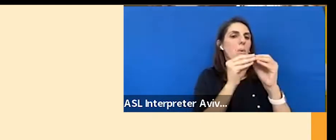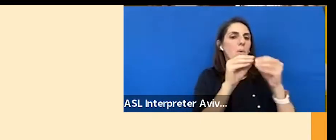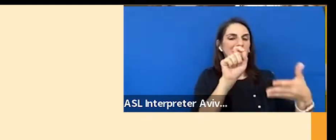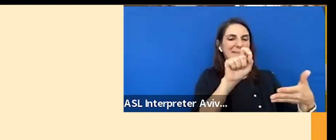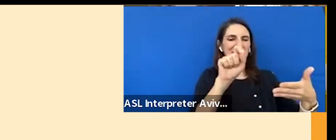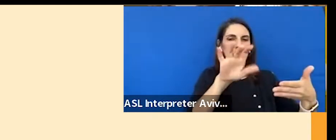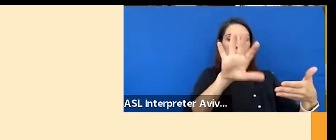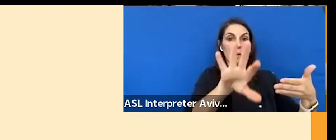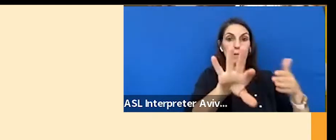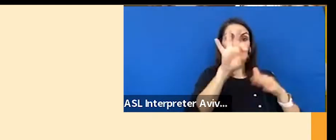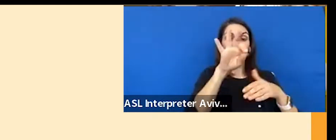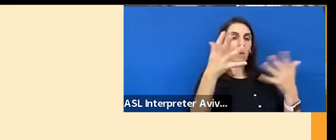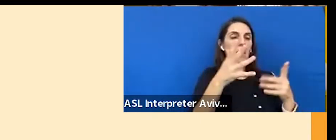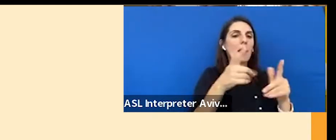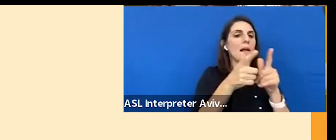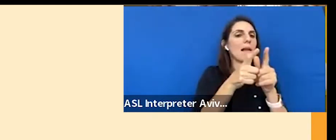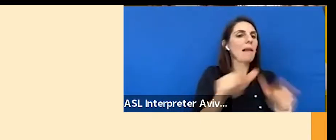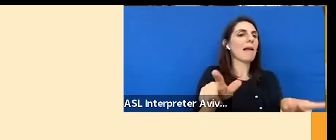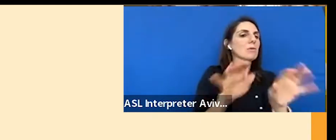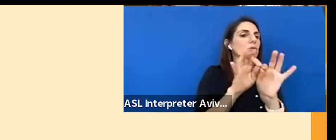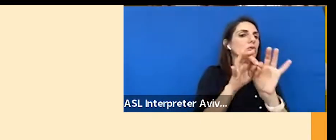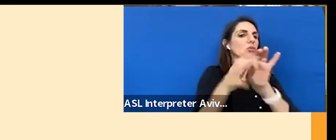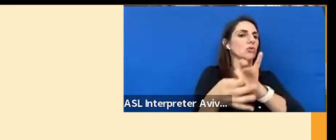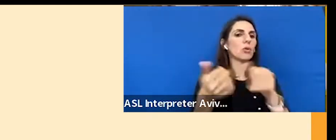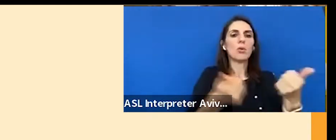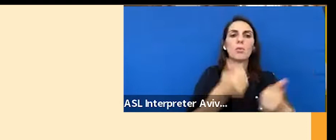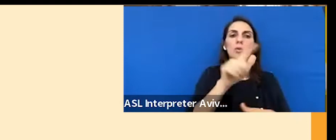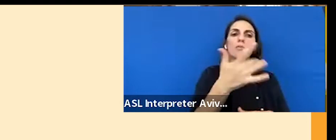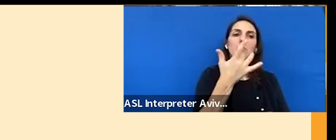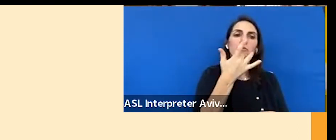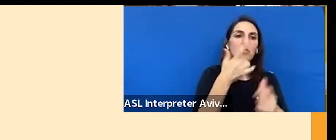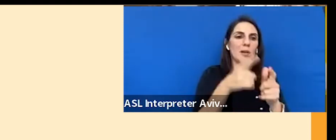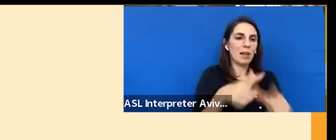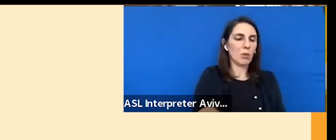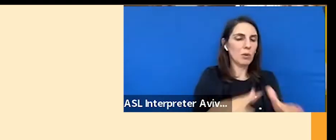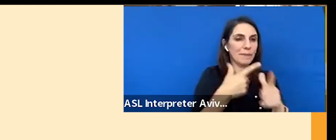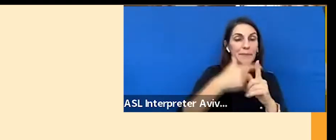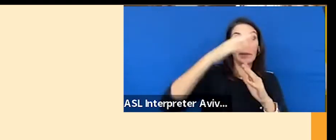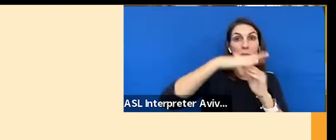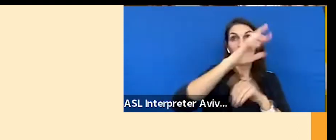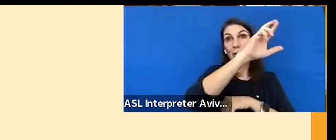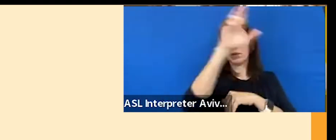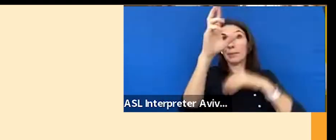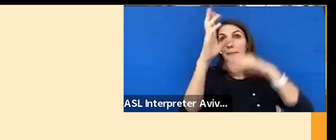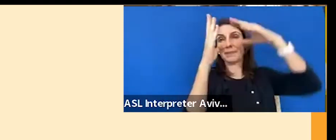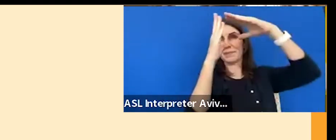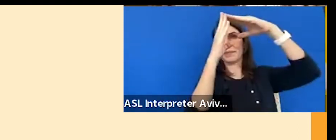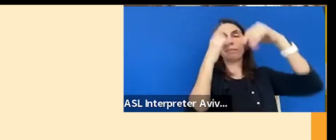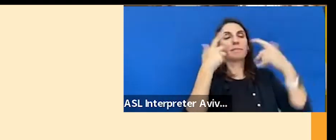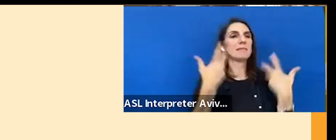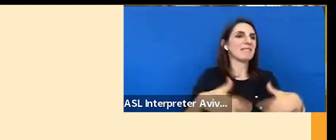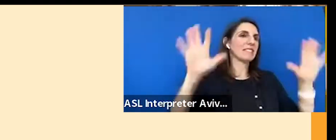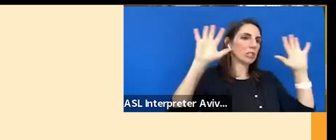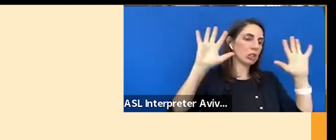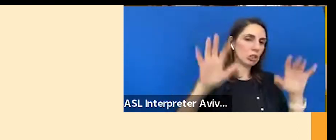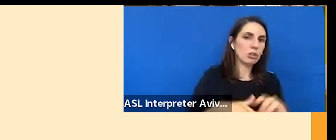language interpretation. You choose the language that you prefer. And then at the top right corner, you tap done. I'm also